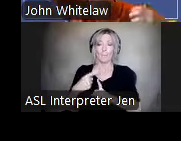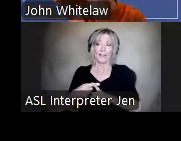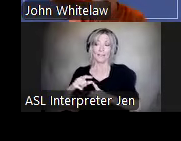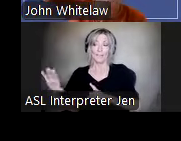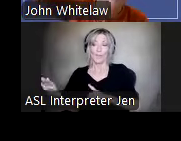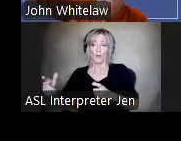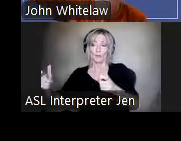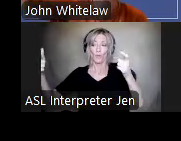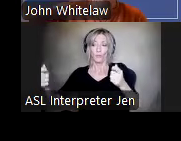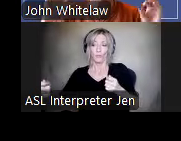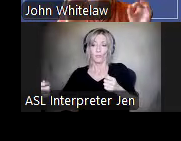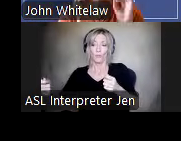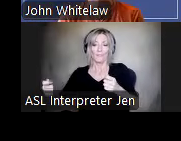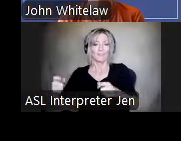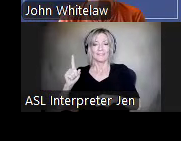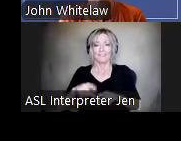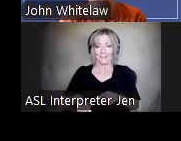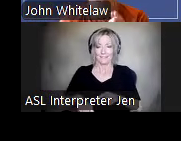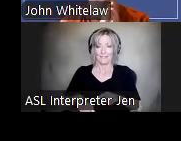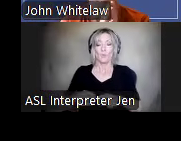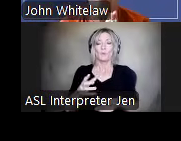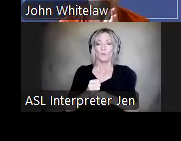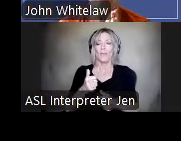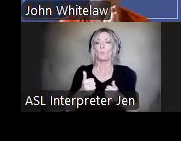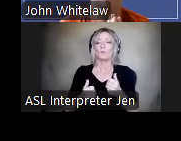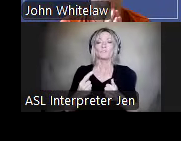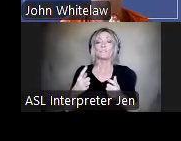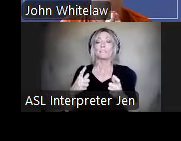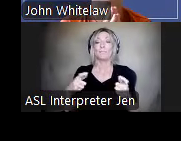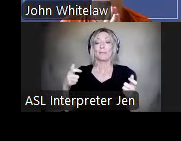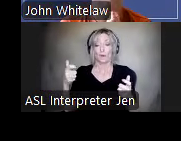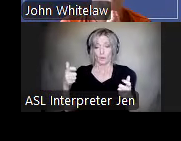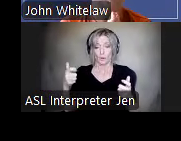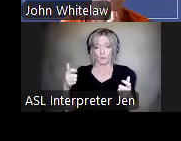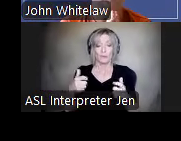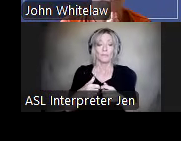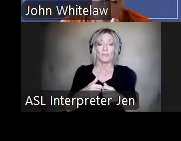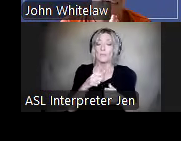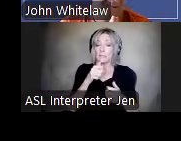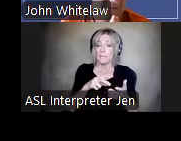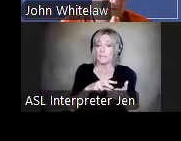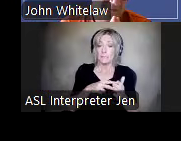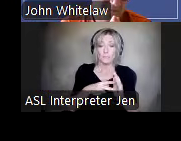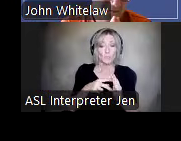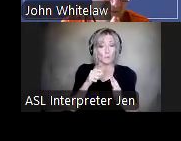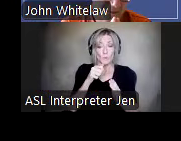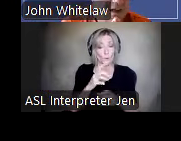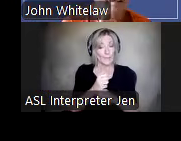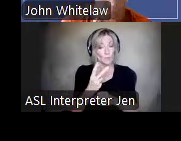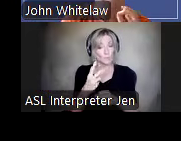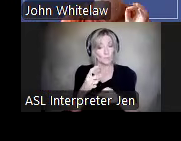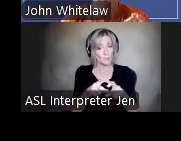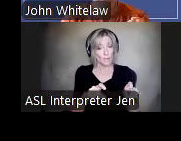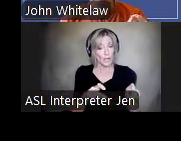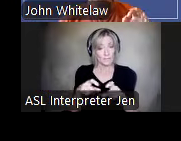your ex-spouses. You get the bigger. Now, that doesn't necessarily mean you don't get 2 checks.